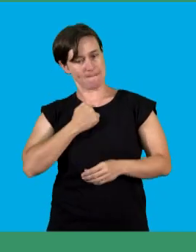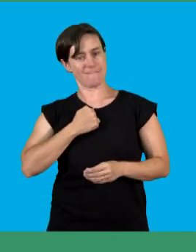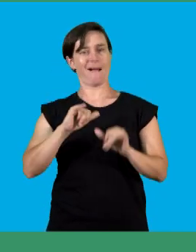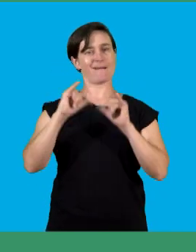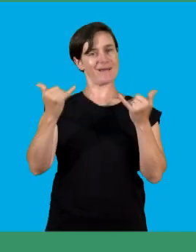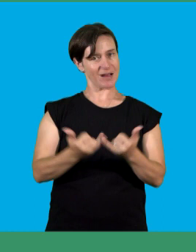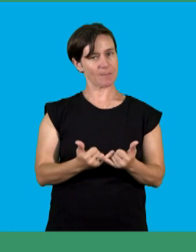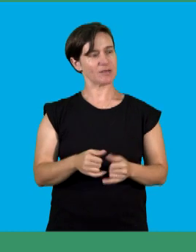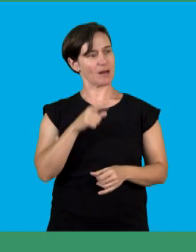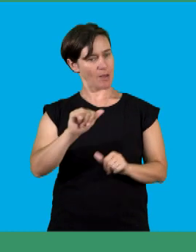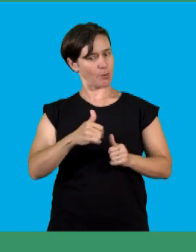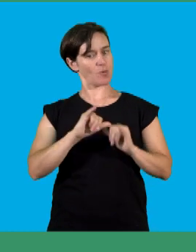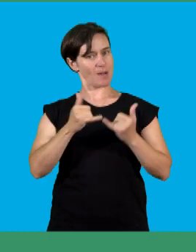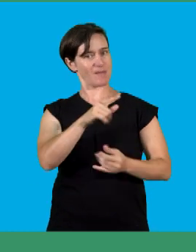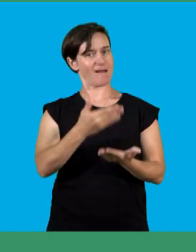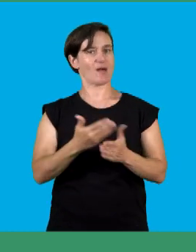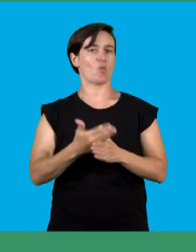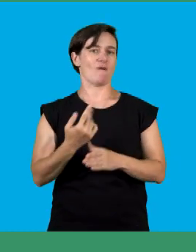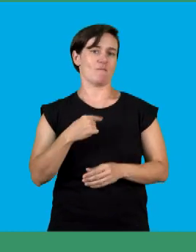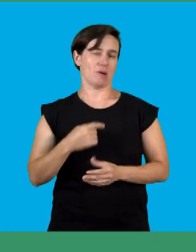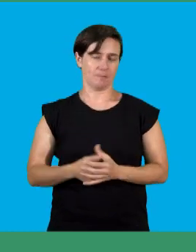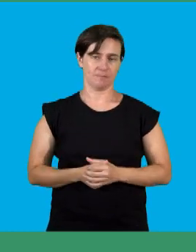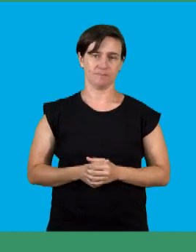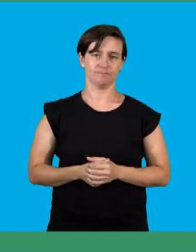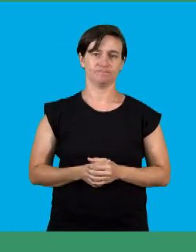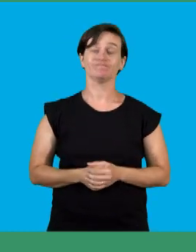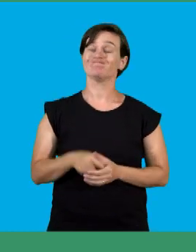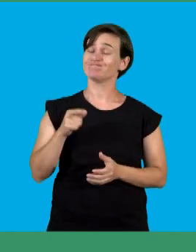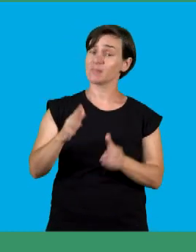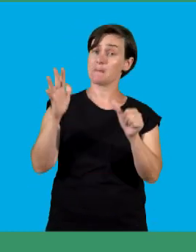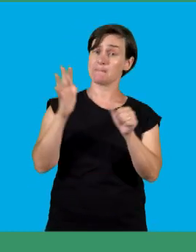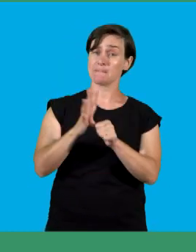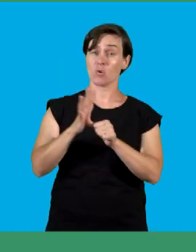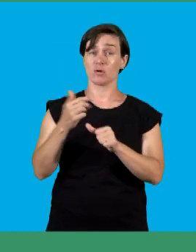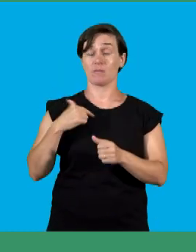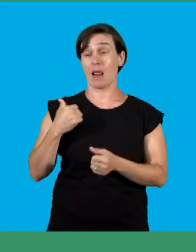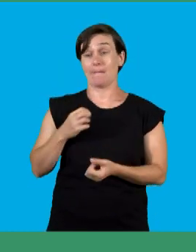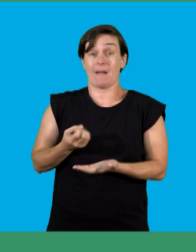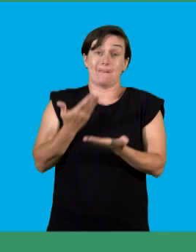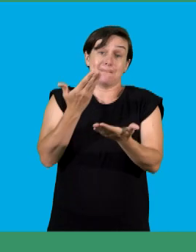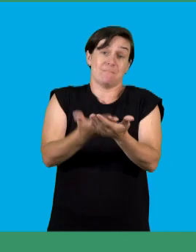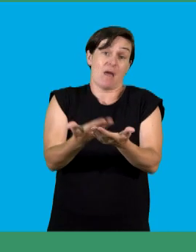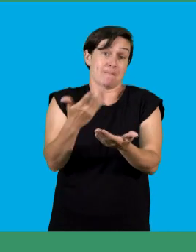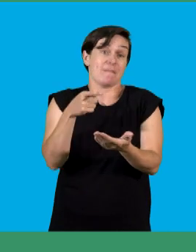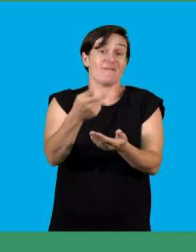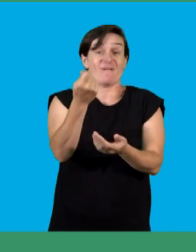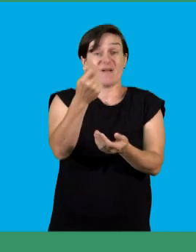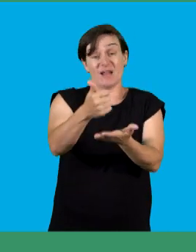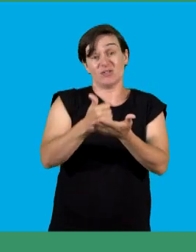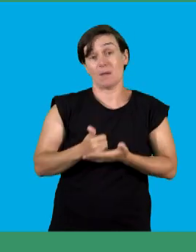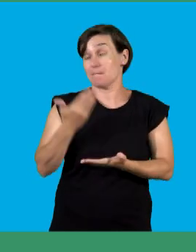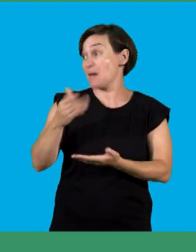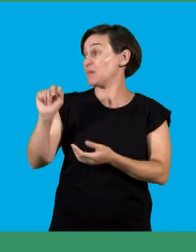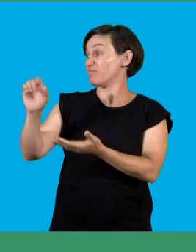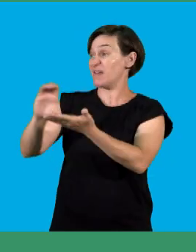to see that it attracts them. All right, it is essential when you're applying for financial assistance from either the